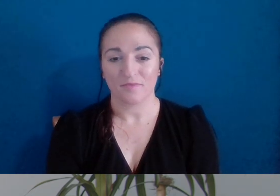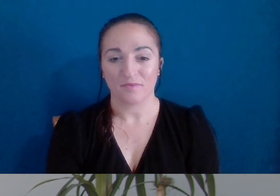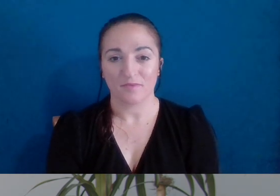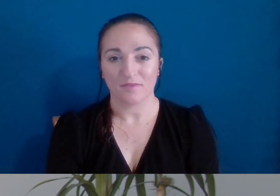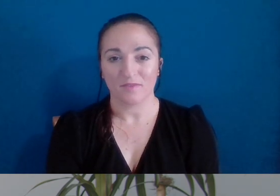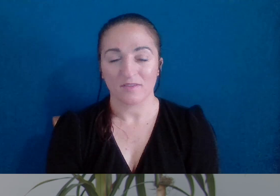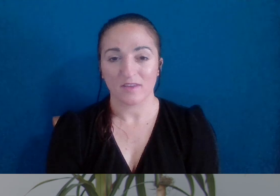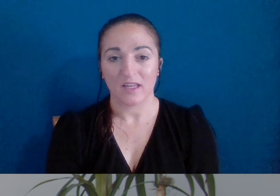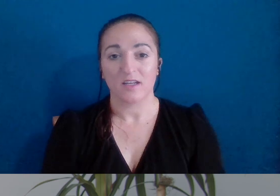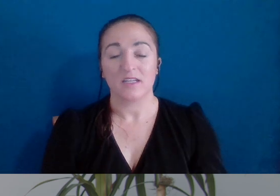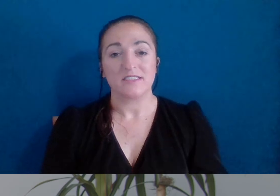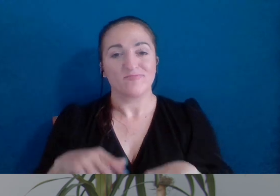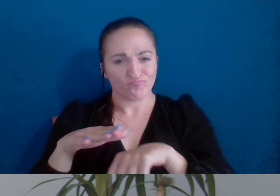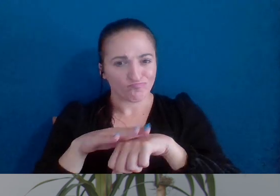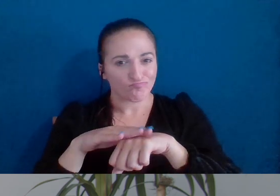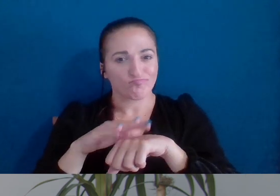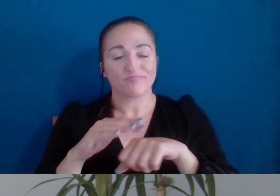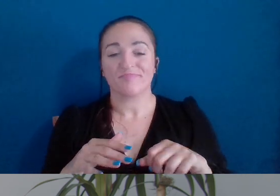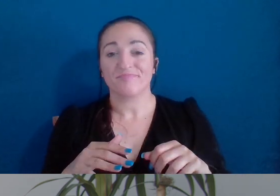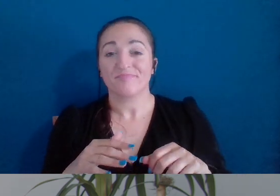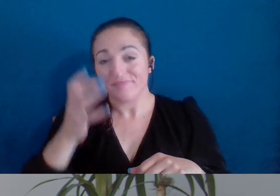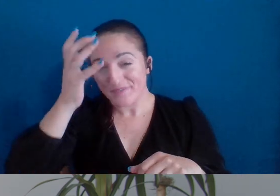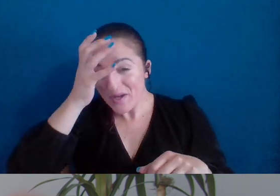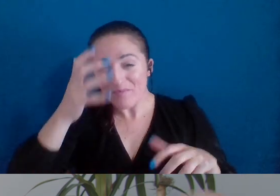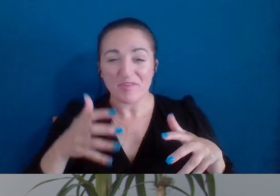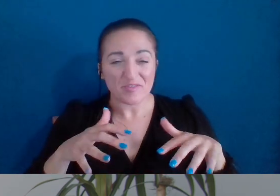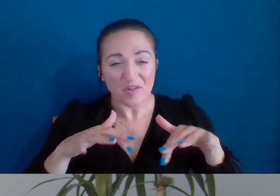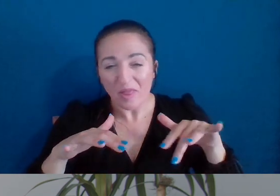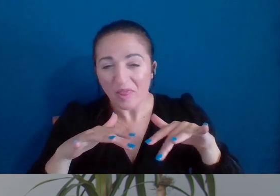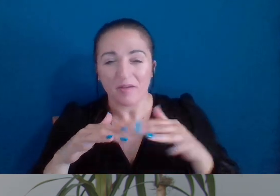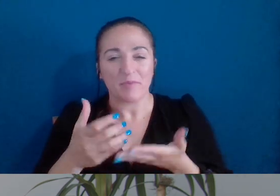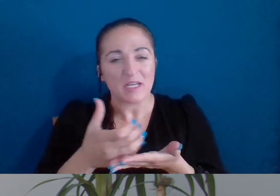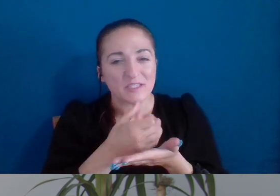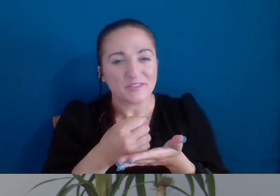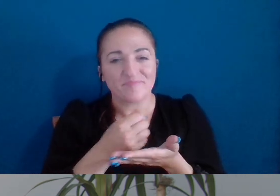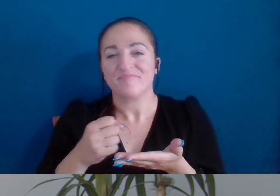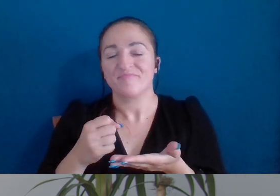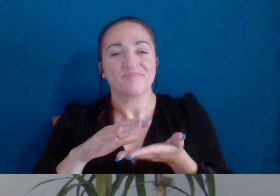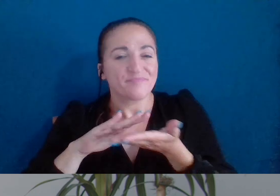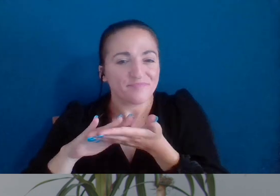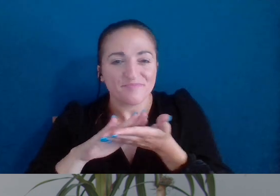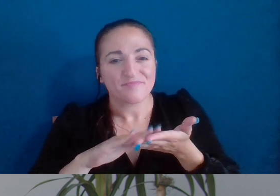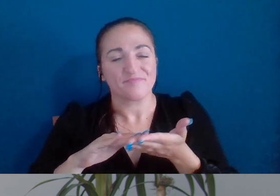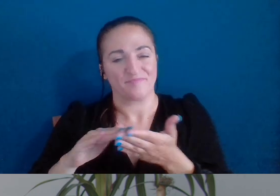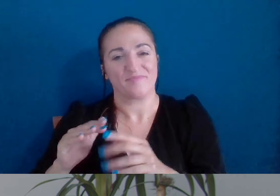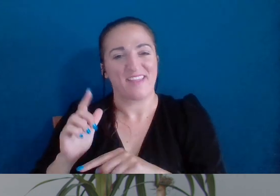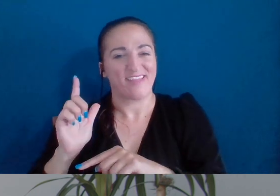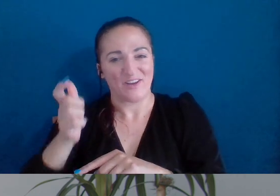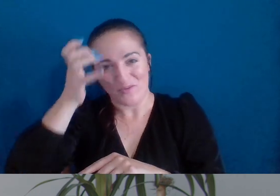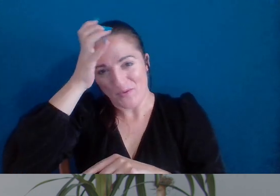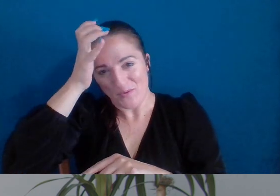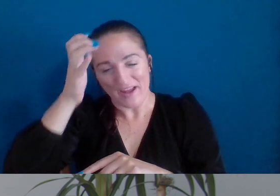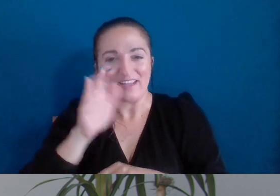And just remember to clean up after yourself. So we're gonna put this over here and I'll throw that away later. So you're